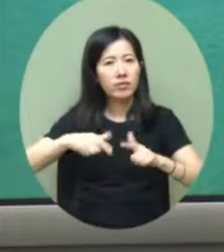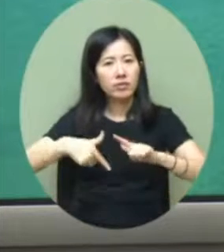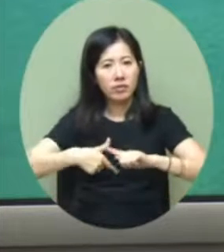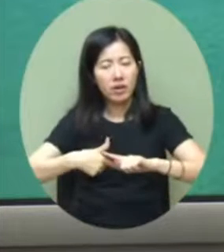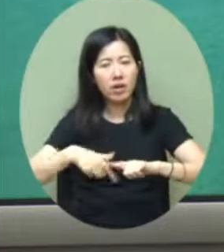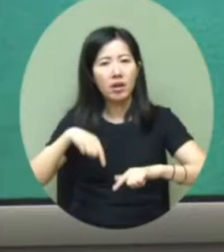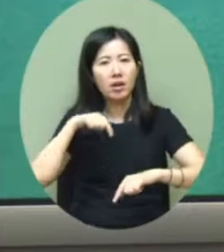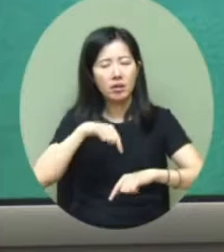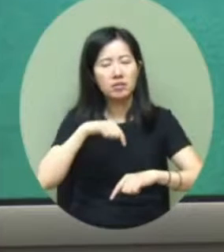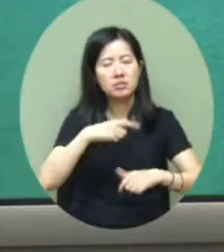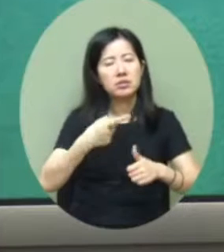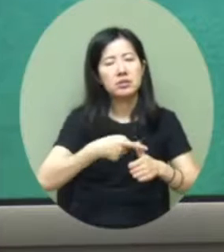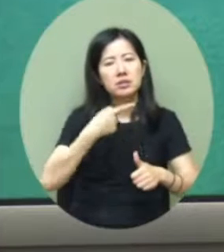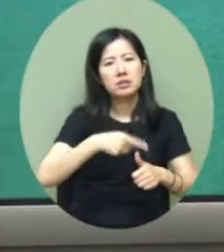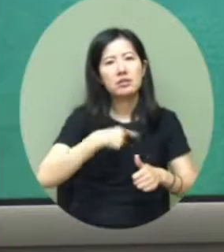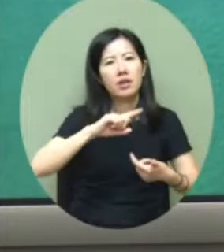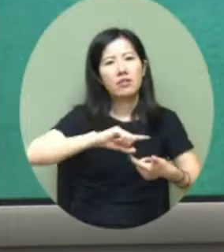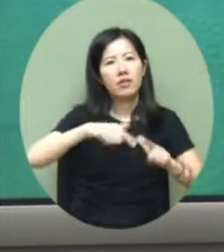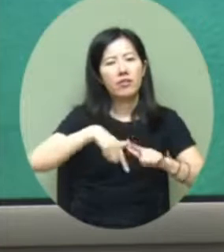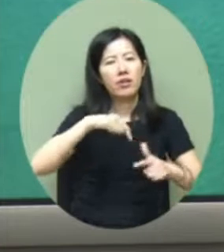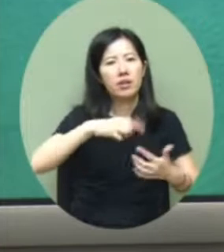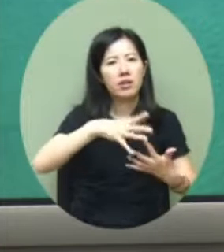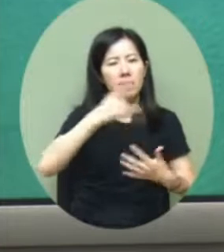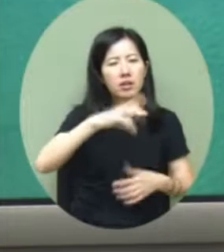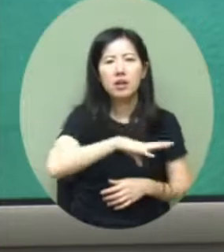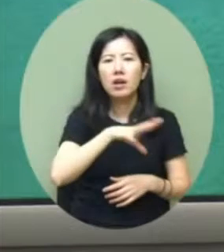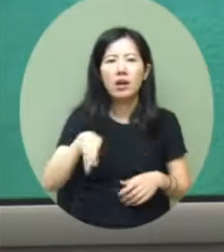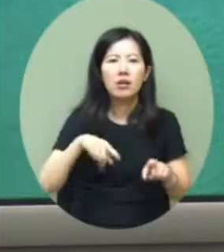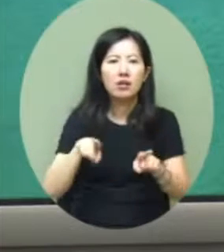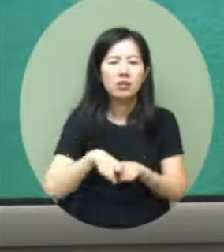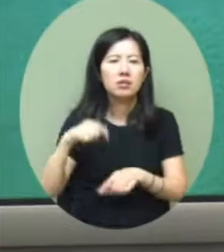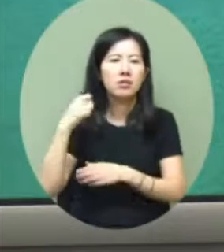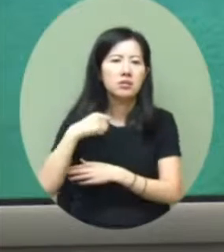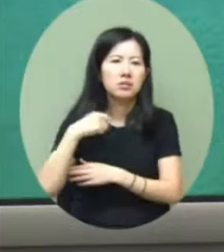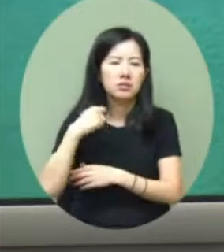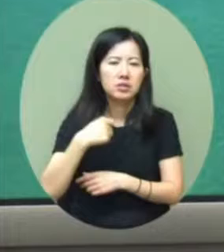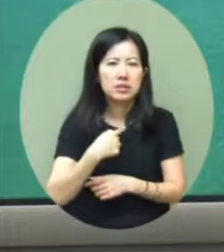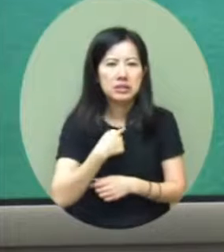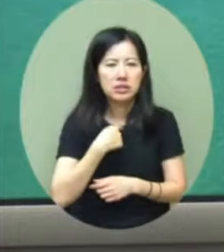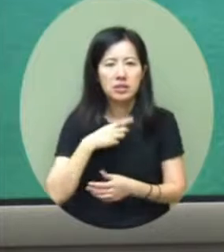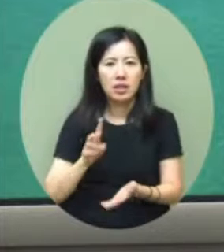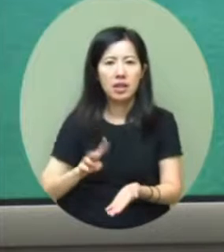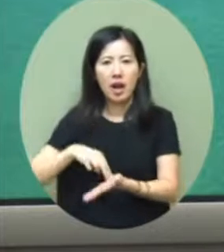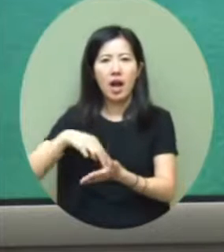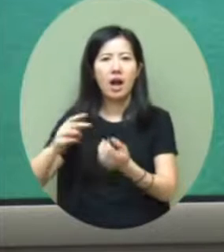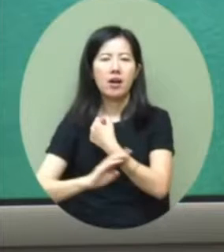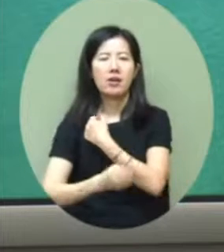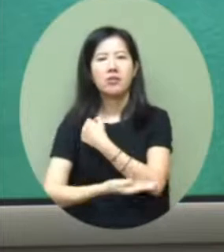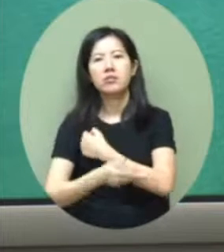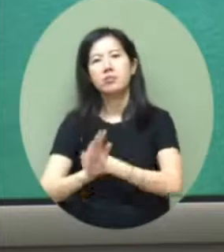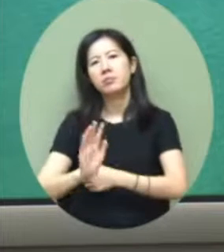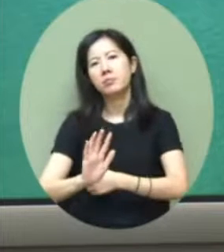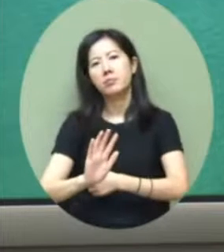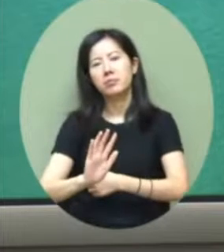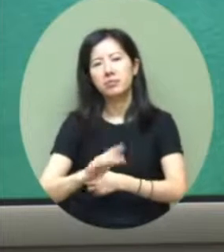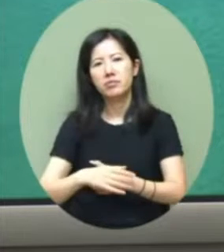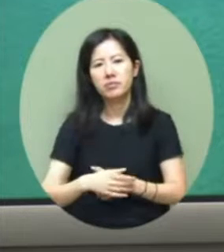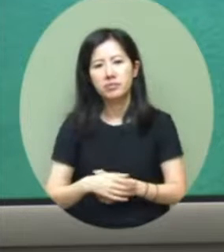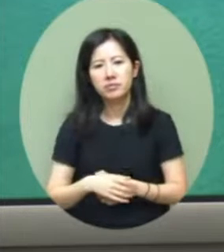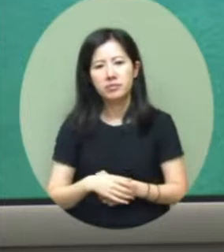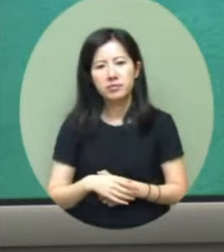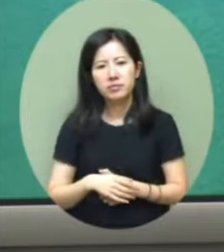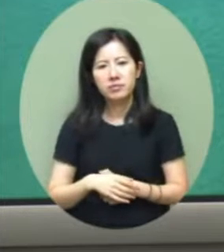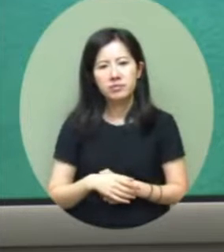addressed by enhancing professionalism, then it should be our first choice. We need to work together. There is no